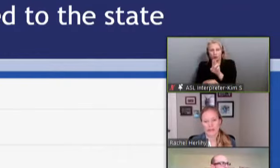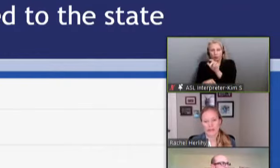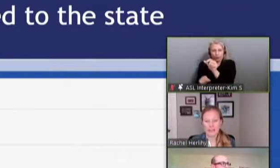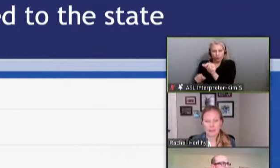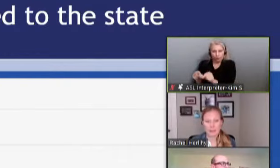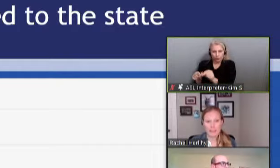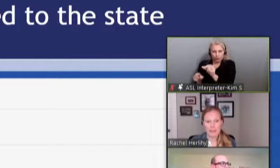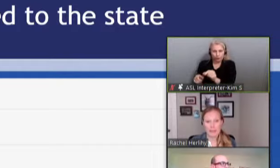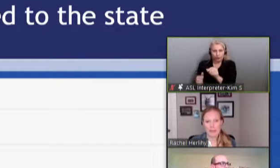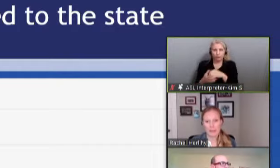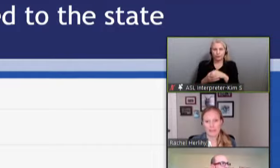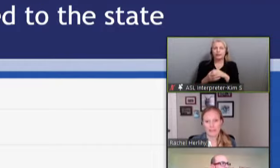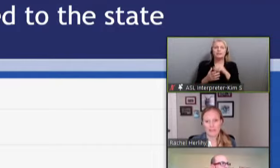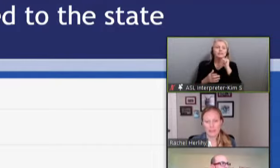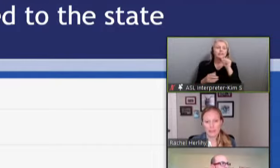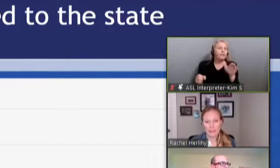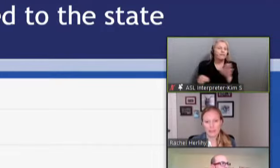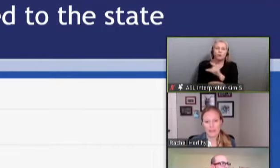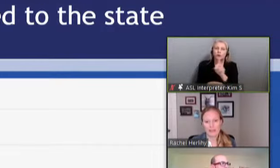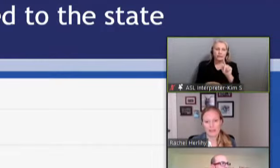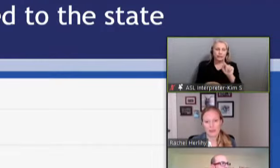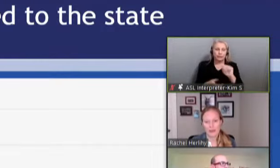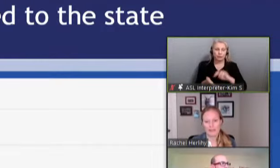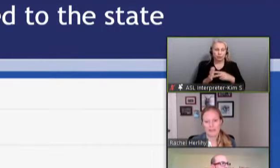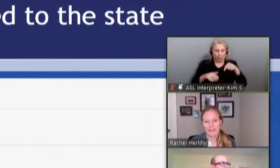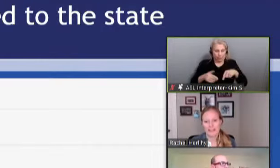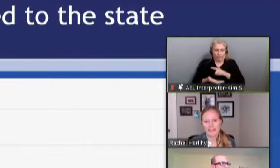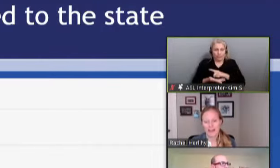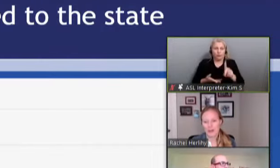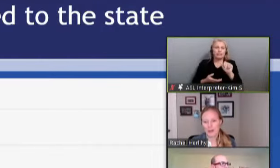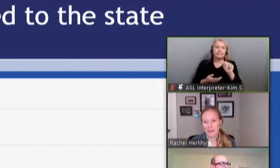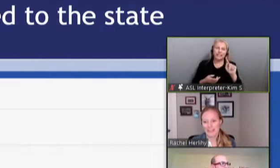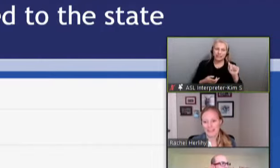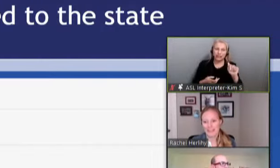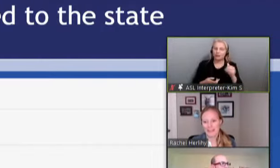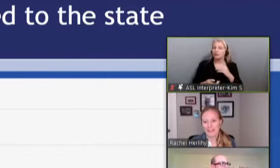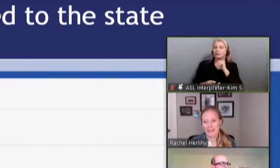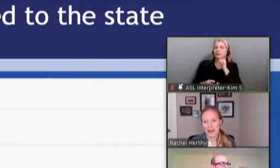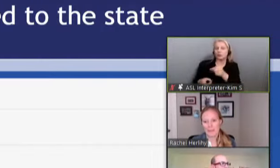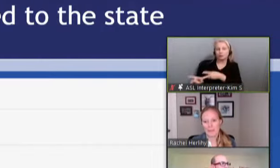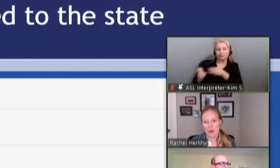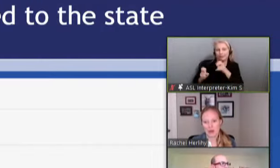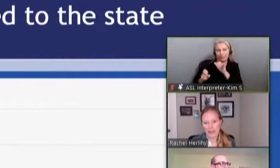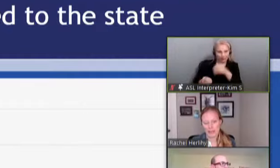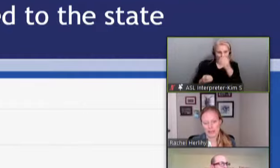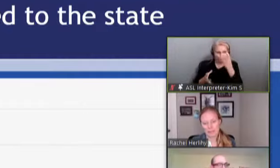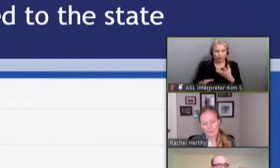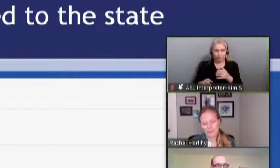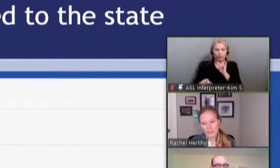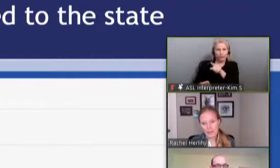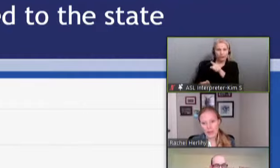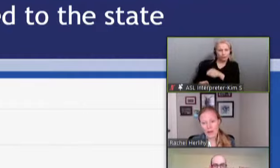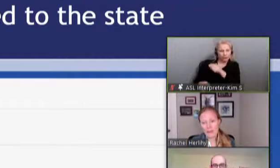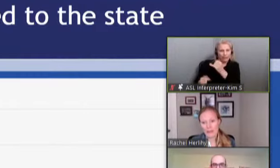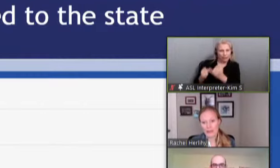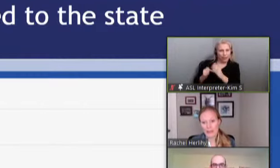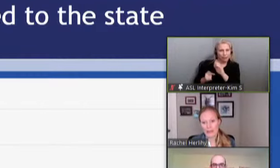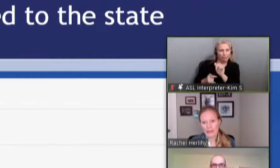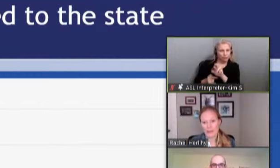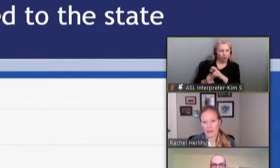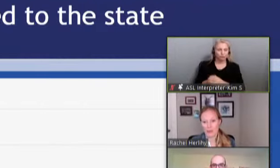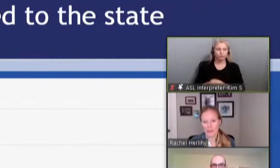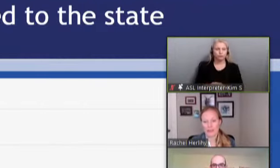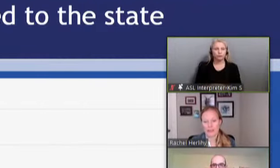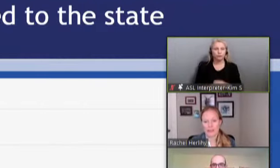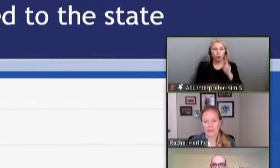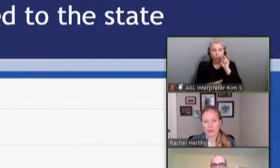figure is incomplete data that represents this week's data, so best to not interpret the data in that bar yet. But in looking